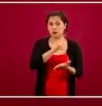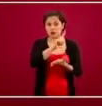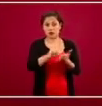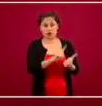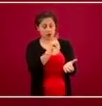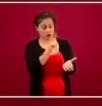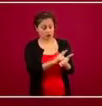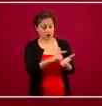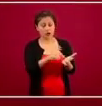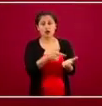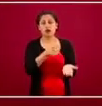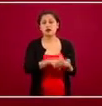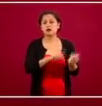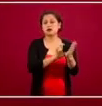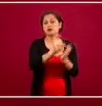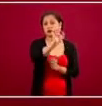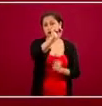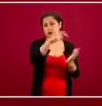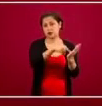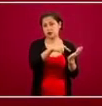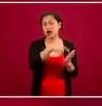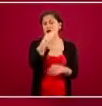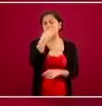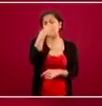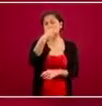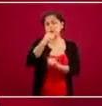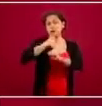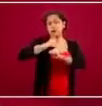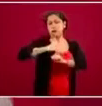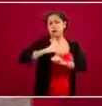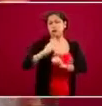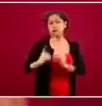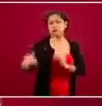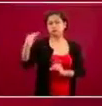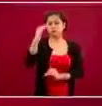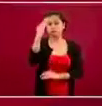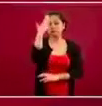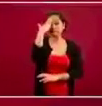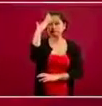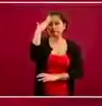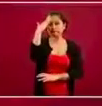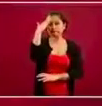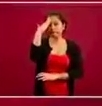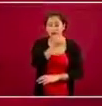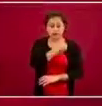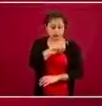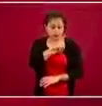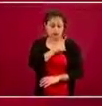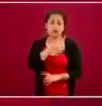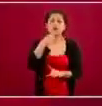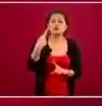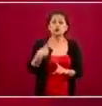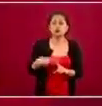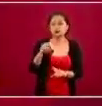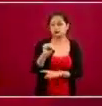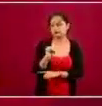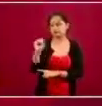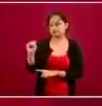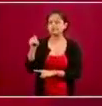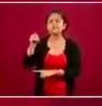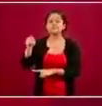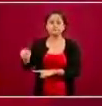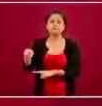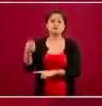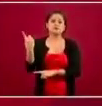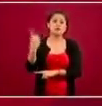is responsibility, according to our constitution, it is responsibility of the health authority, being that the Ministry